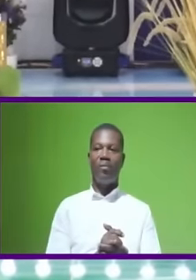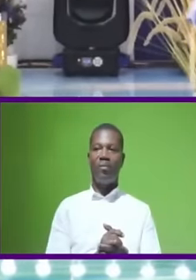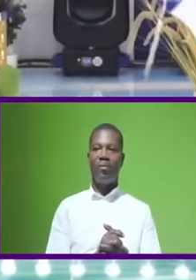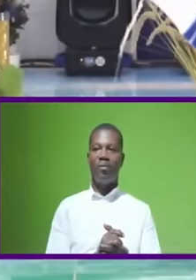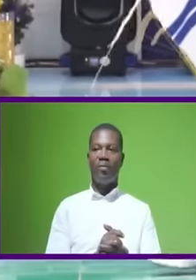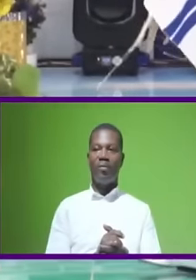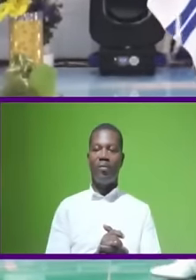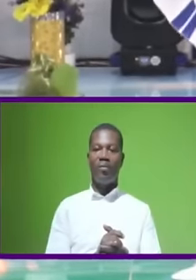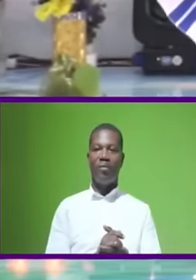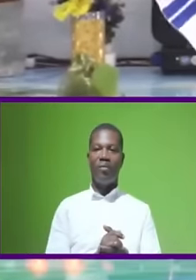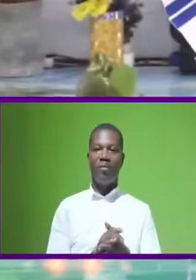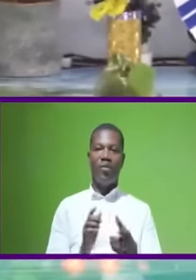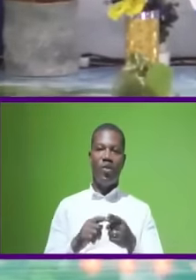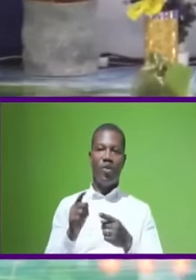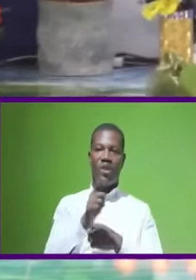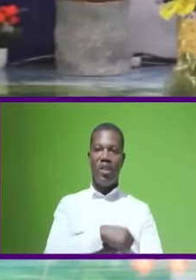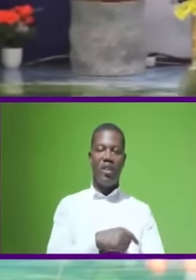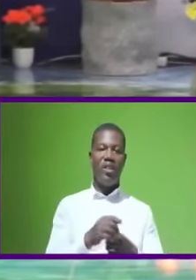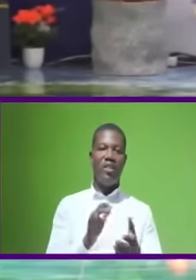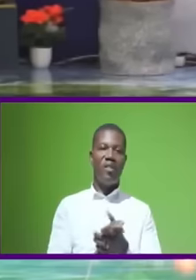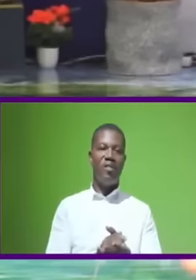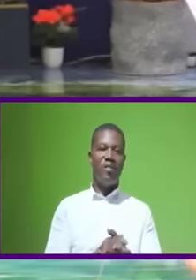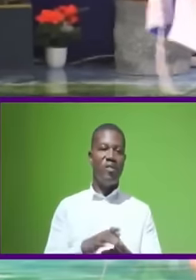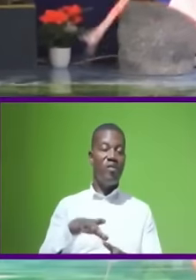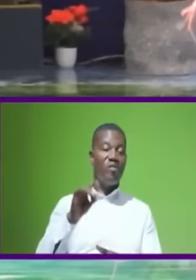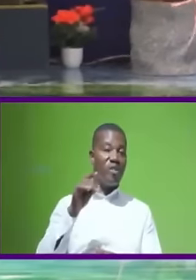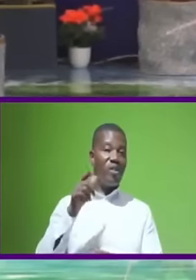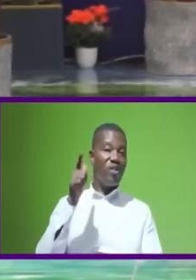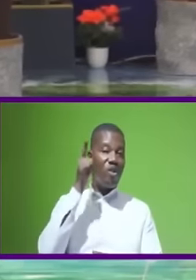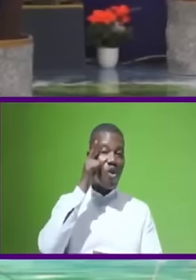maniac strength called Bianame Pekia.